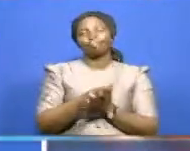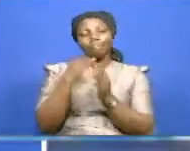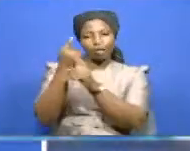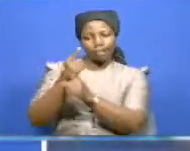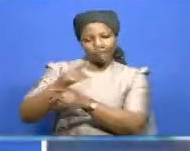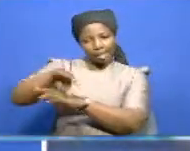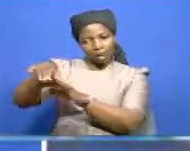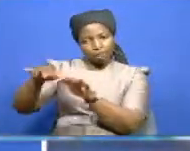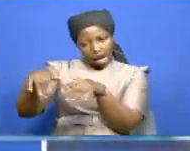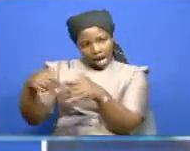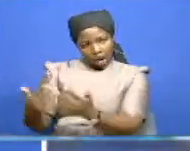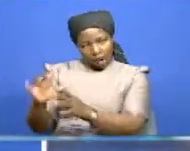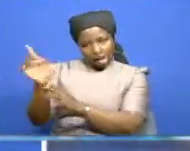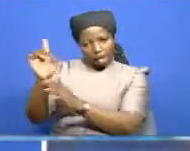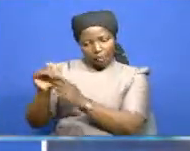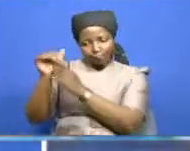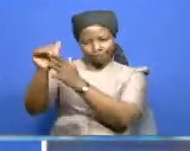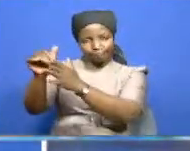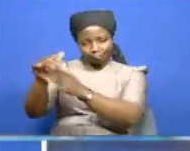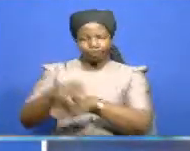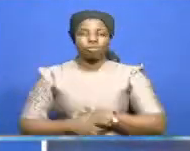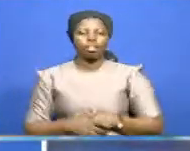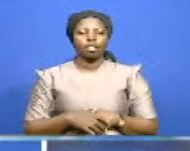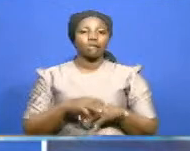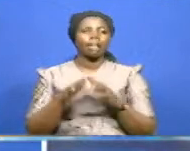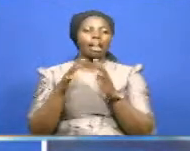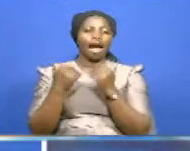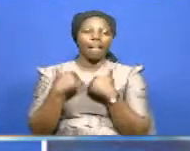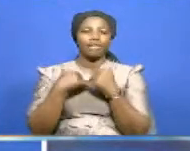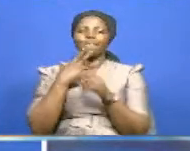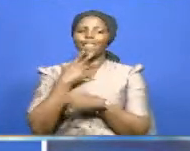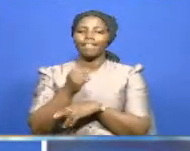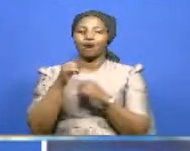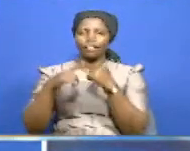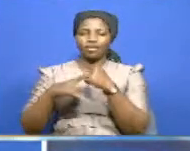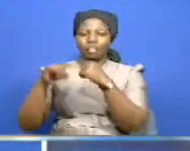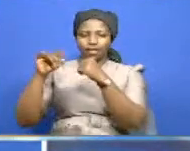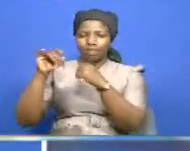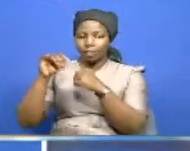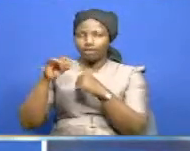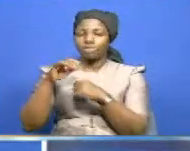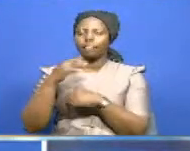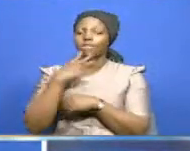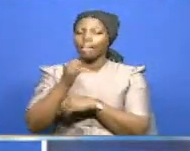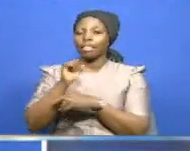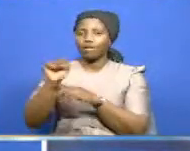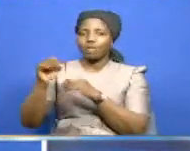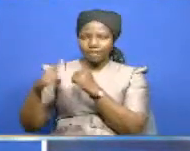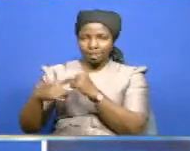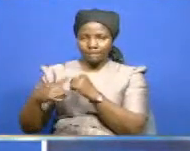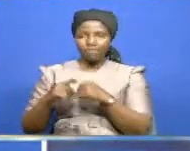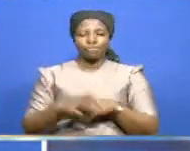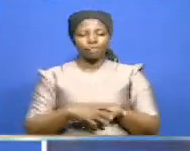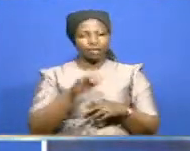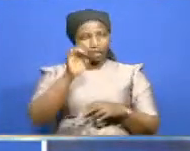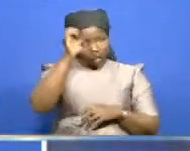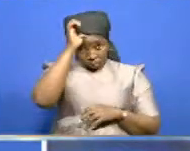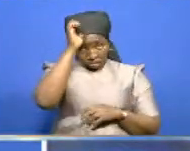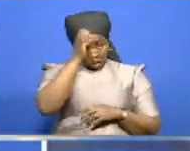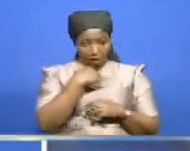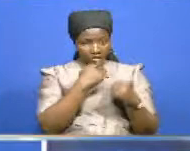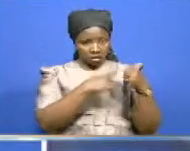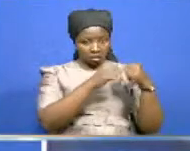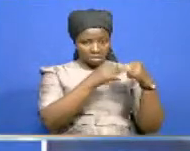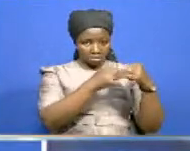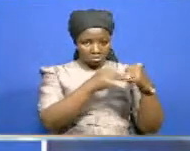counties, with Nairobi taking the lead with 556, followed by Uasin Gishu with 68, while